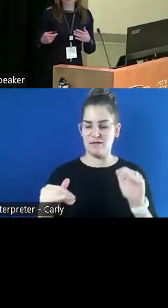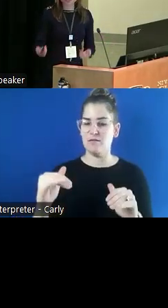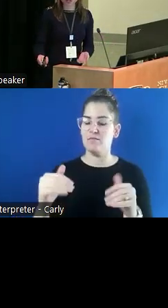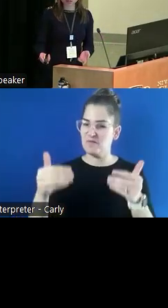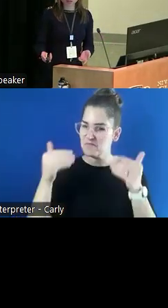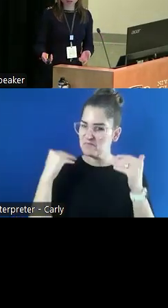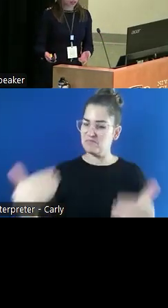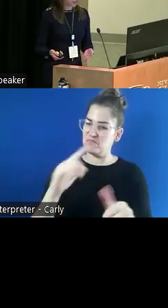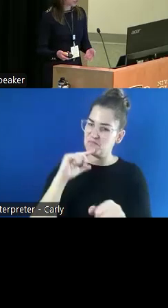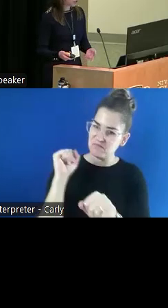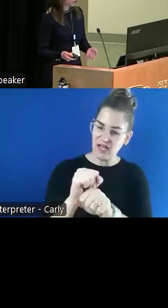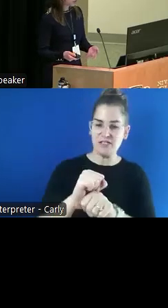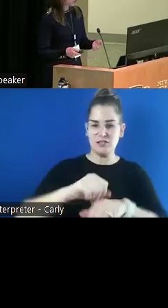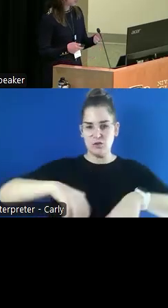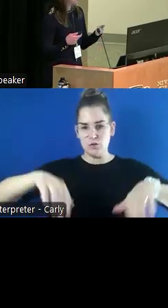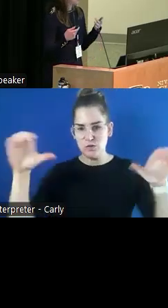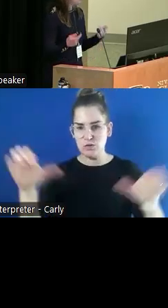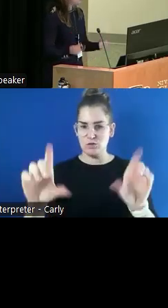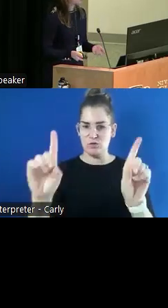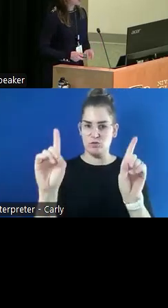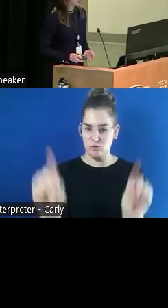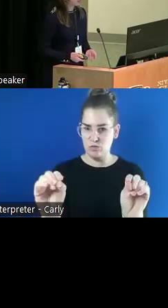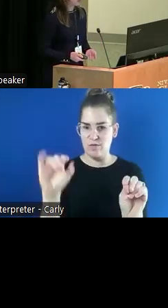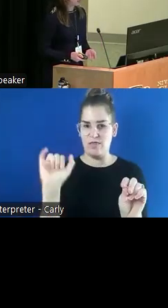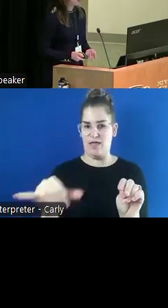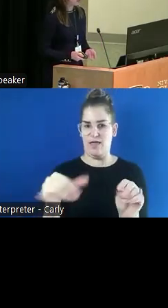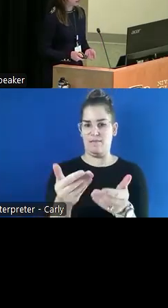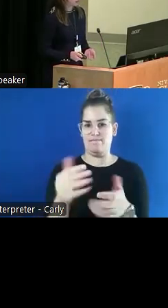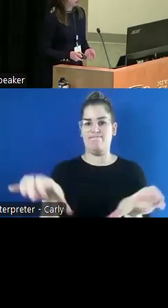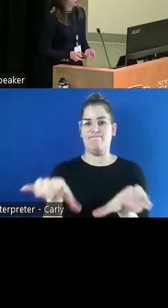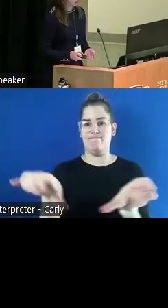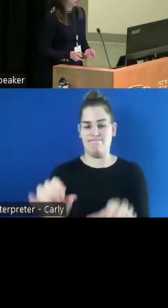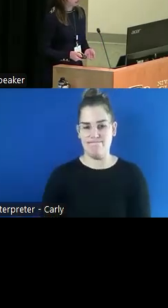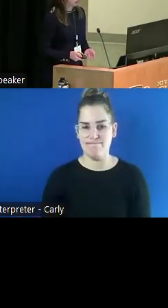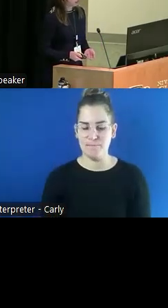intentional decision to get started on the activity.